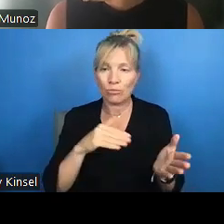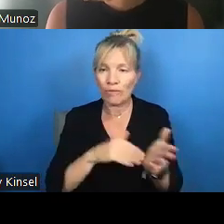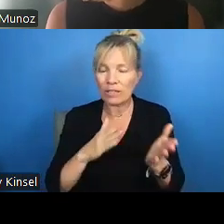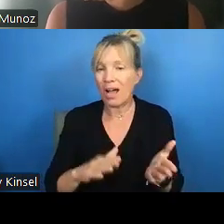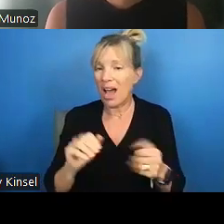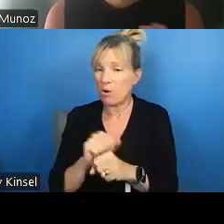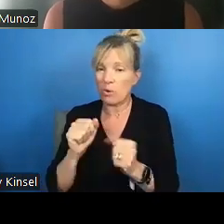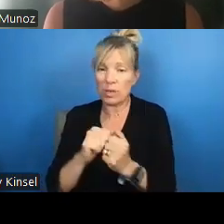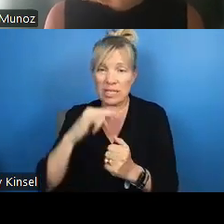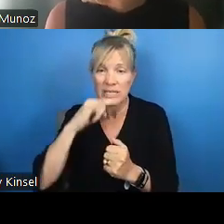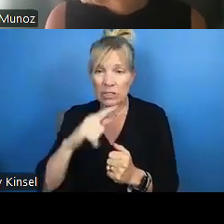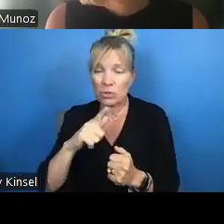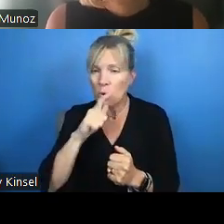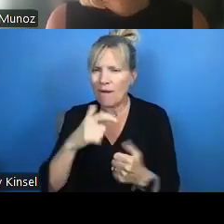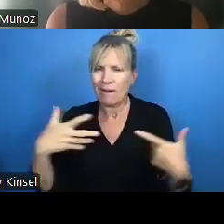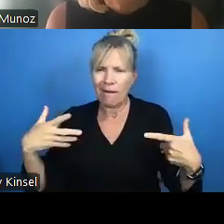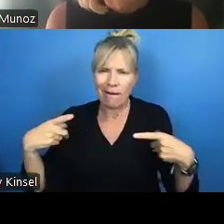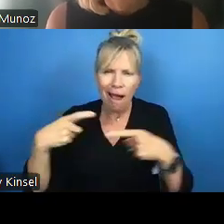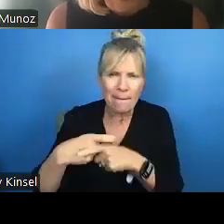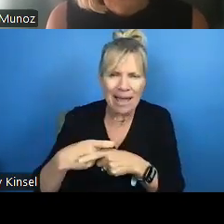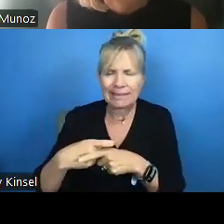kiddos that have these complex